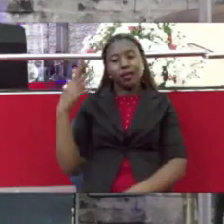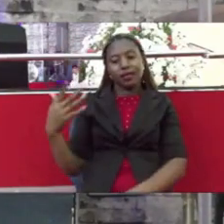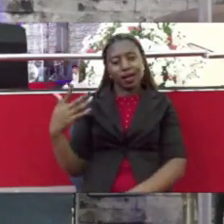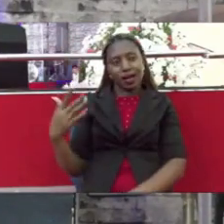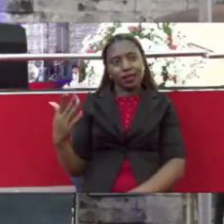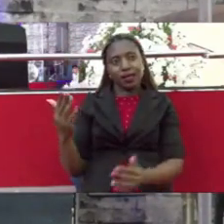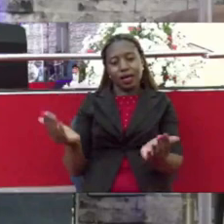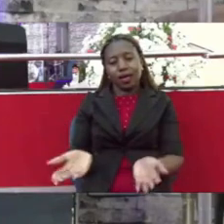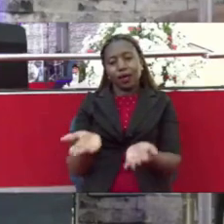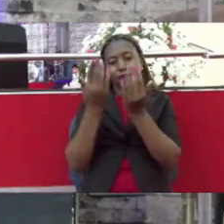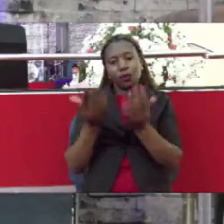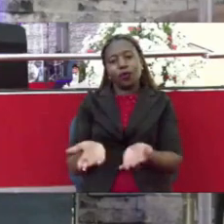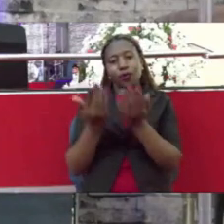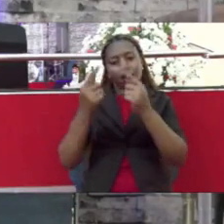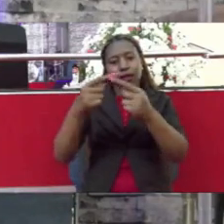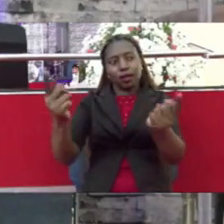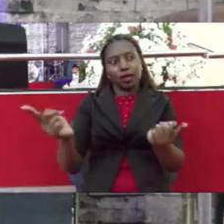amebeba kipep.